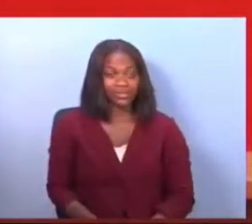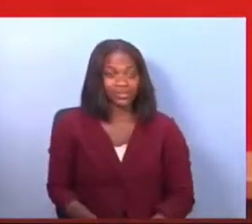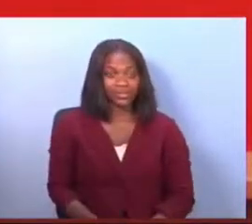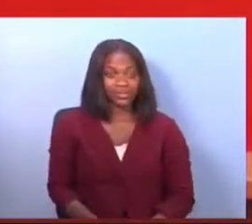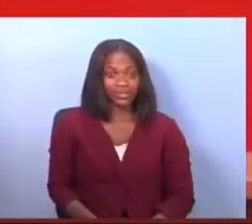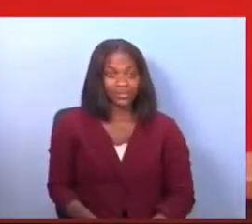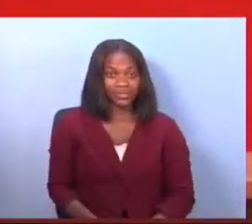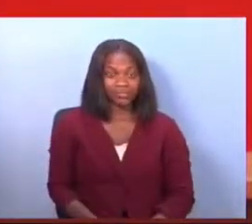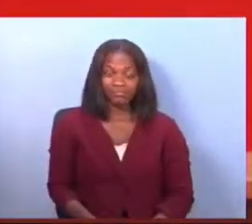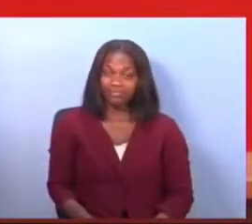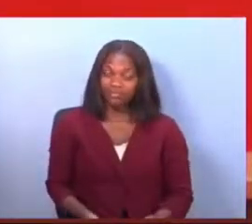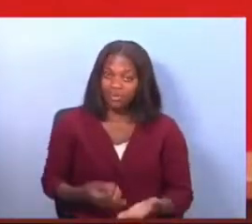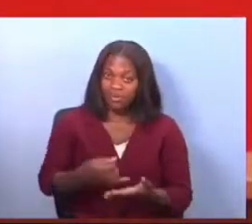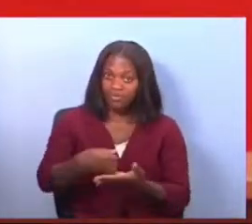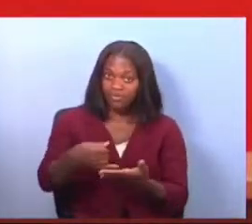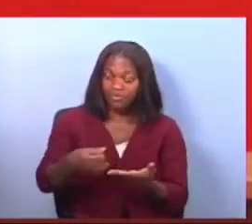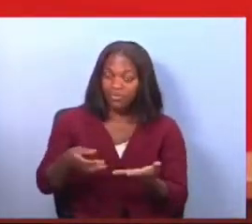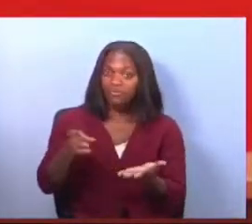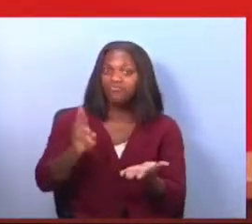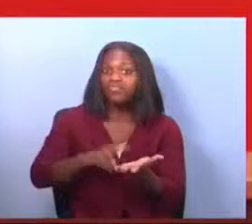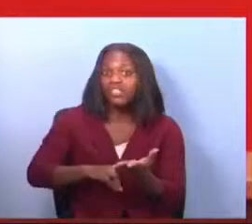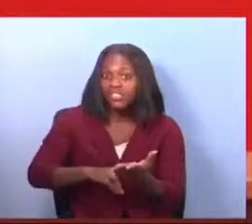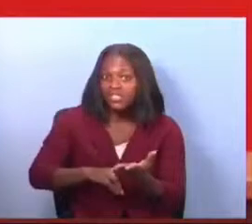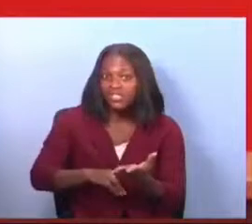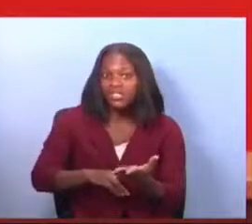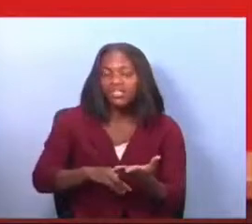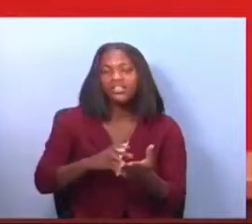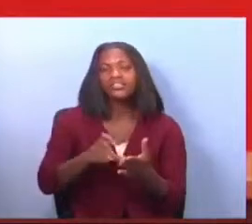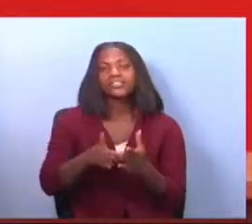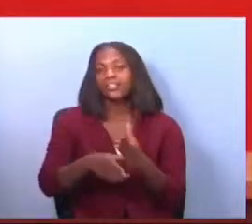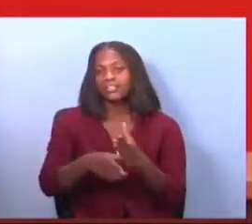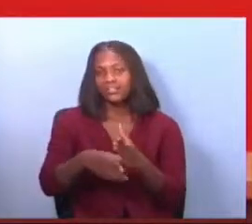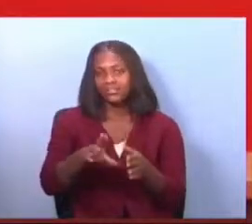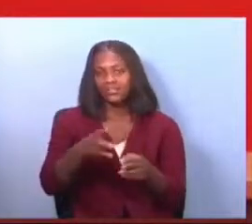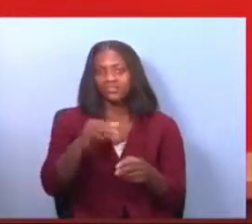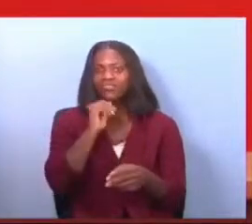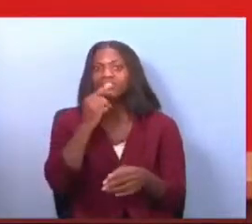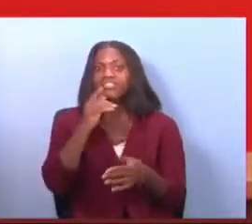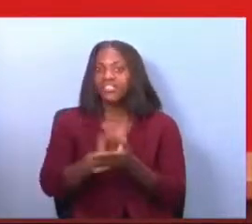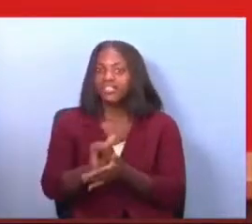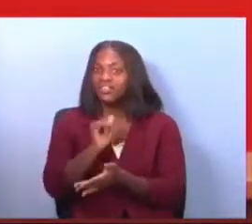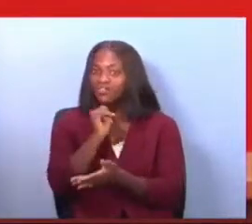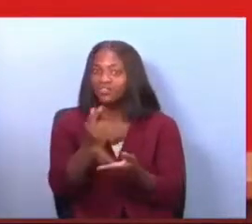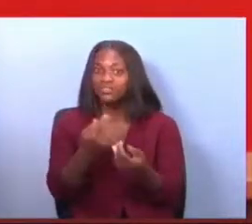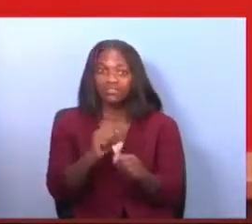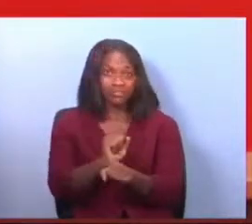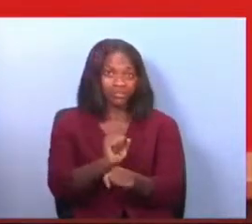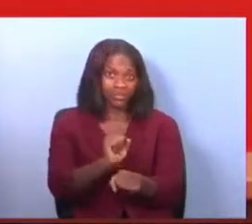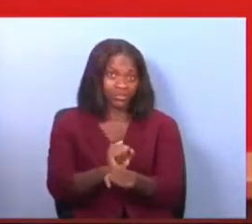After signing the register, I believe strongly you cannot be marked absent.